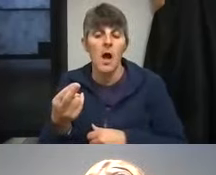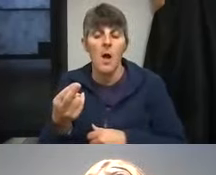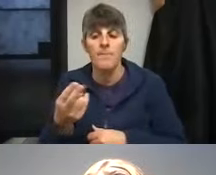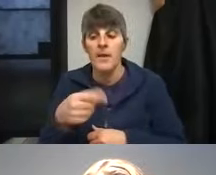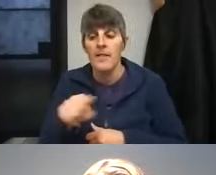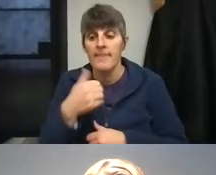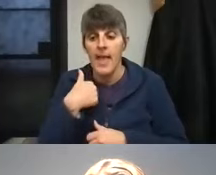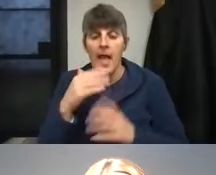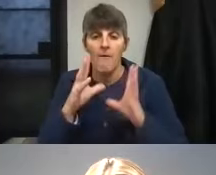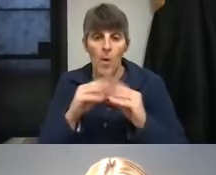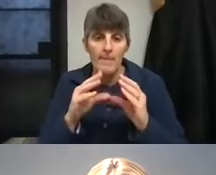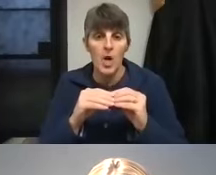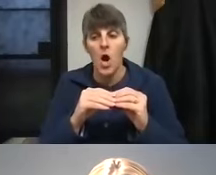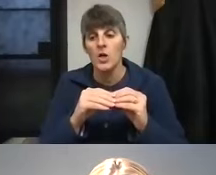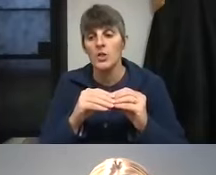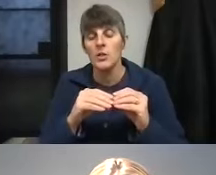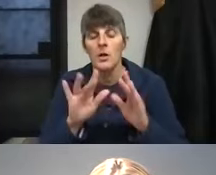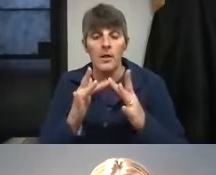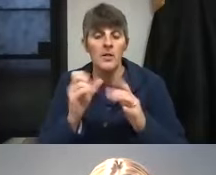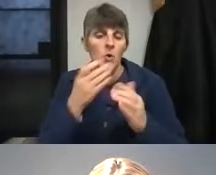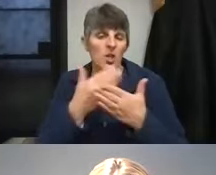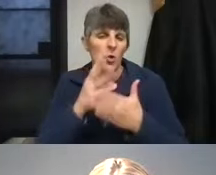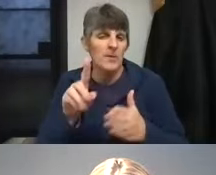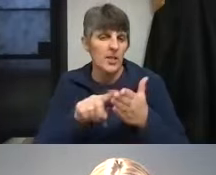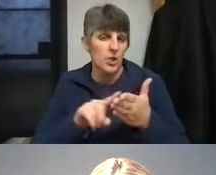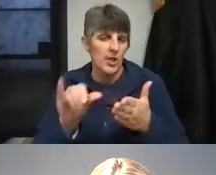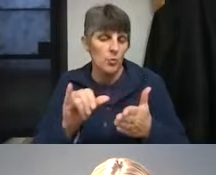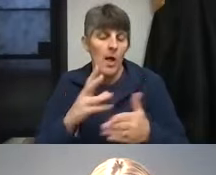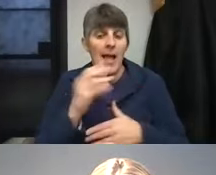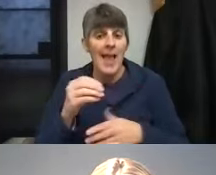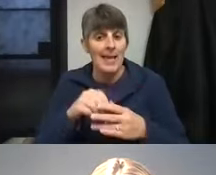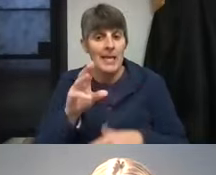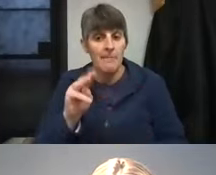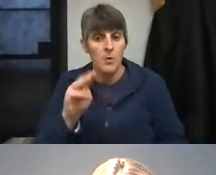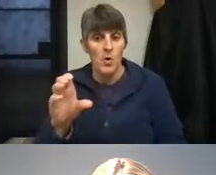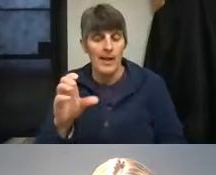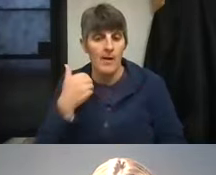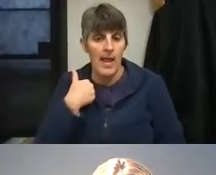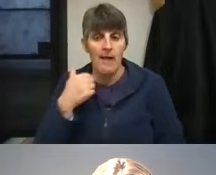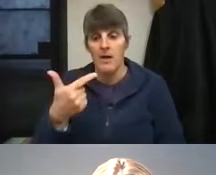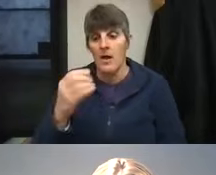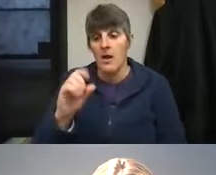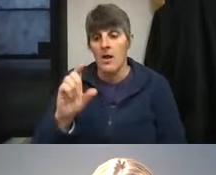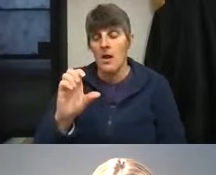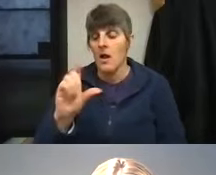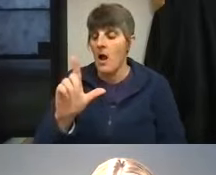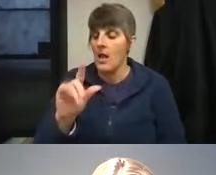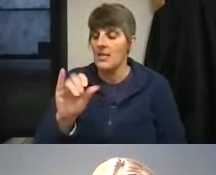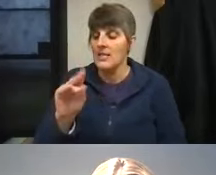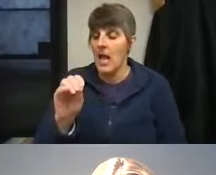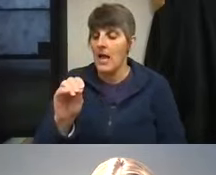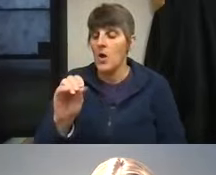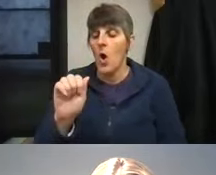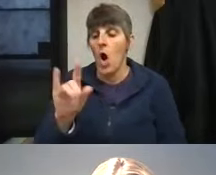They have webinars, so it's a good website to check out as well. And in Monroe County, there's the Golisano Autism Center, Autism